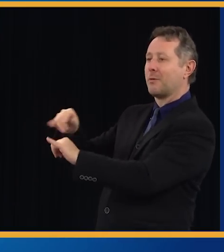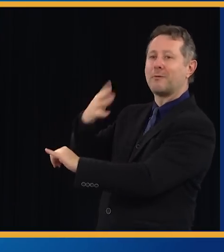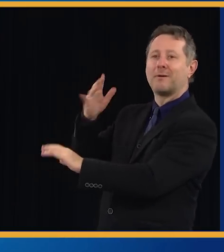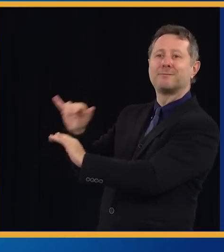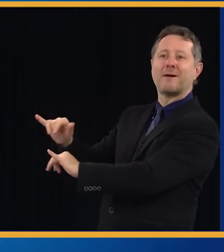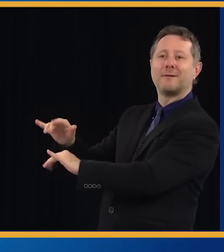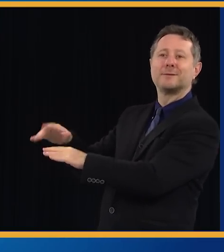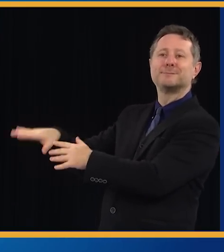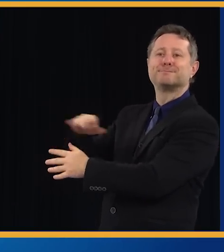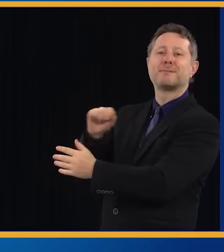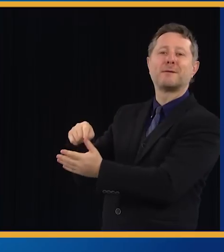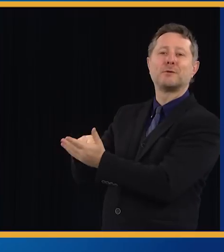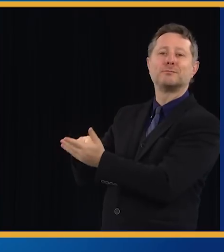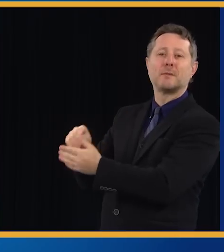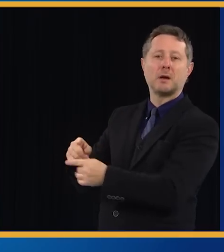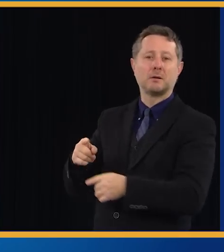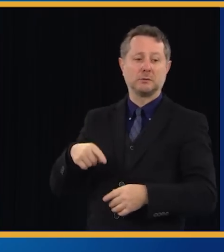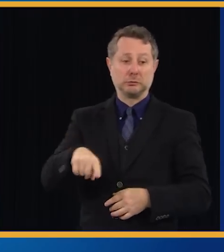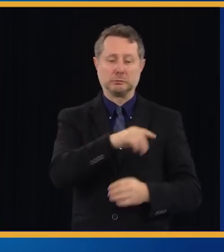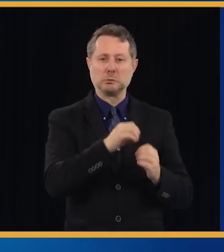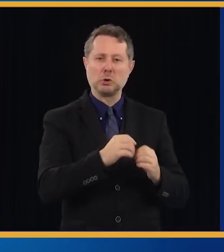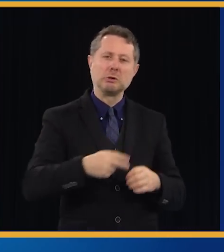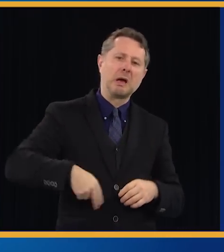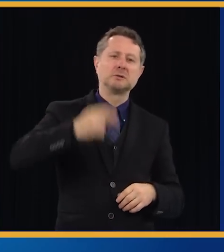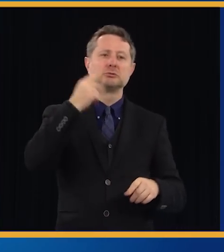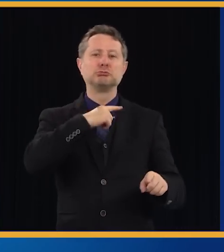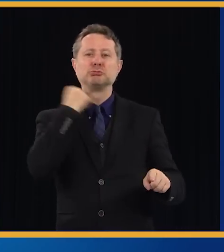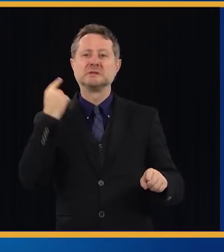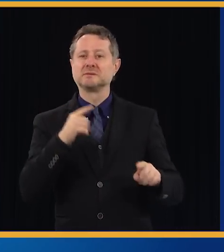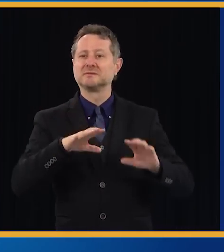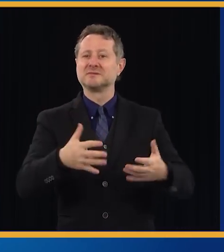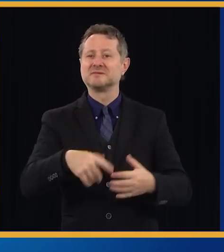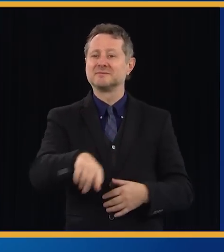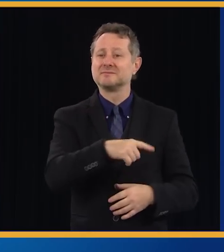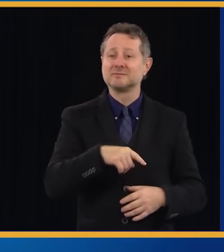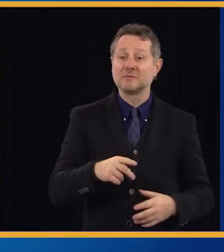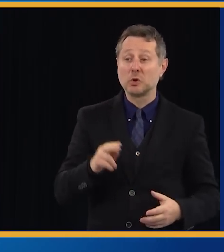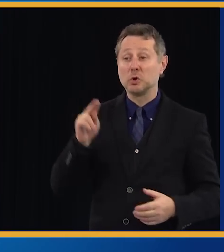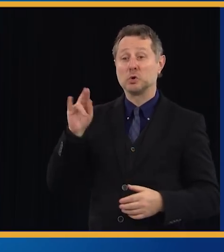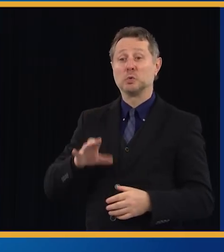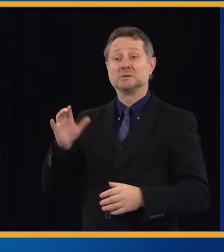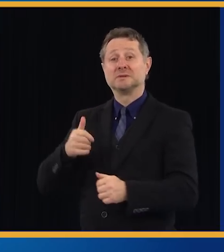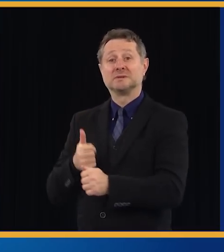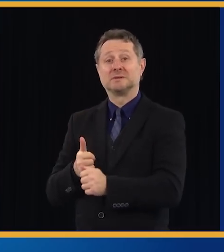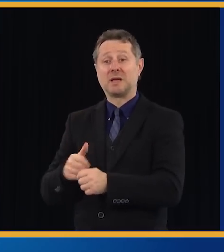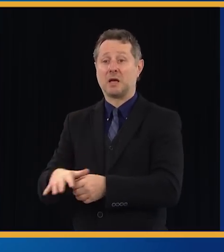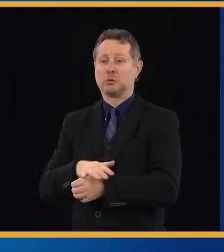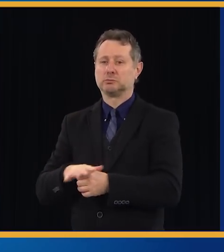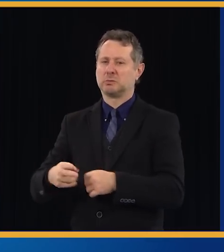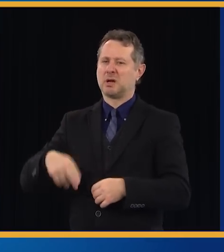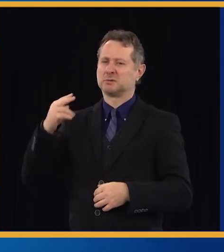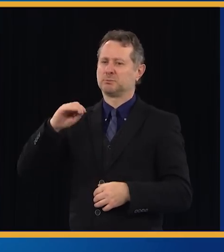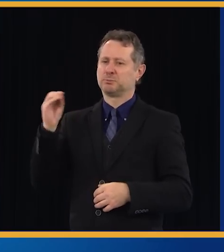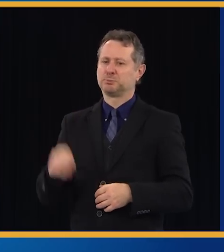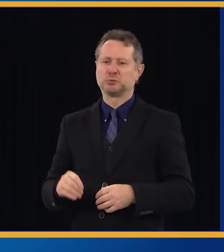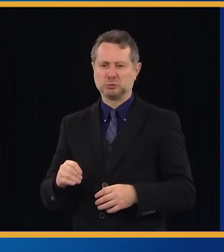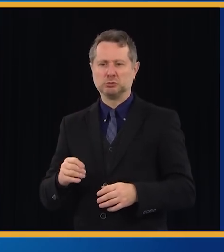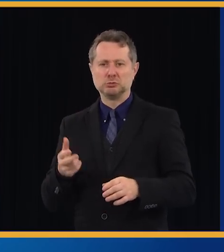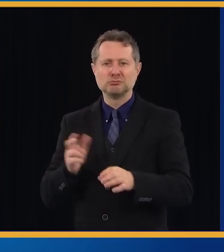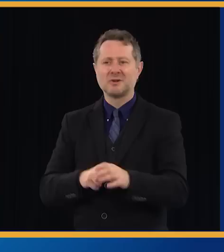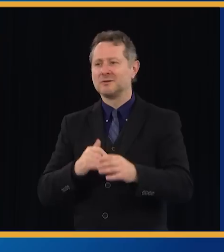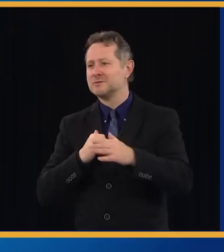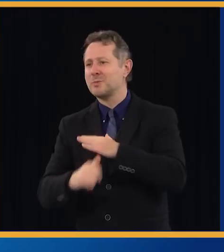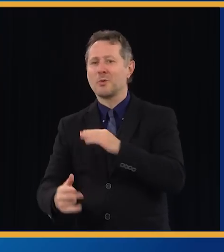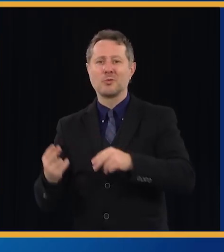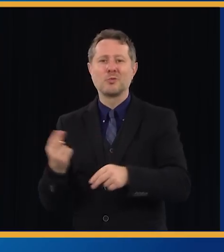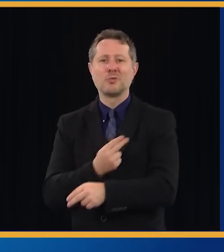Also, you have more people in the New York City area, more people getting on subways, getting on buses, more people dealing with that